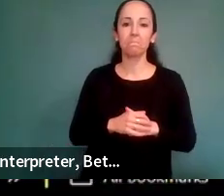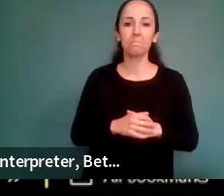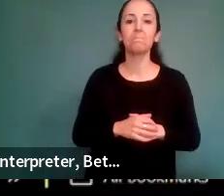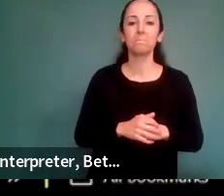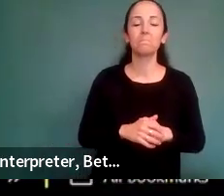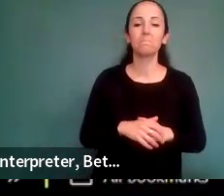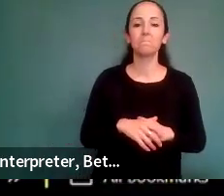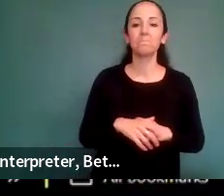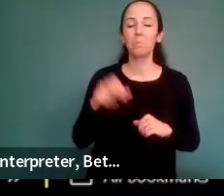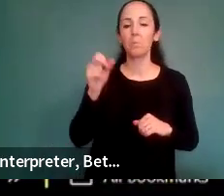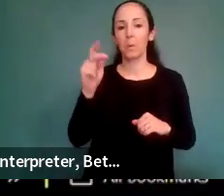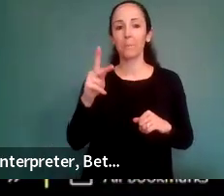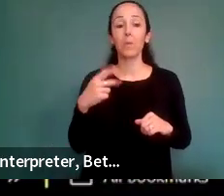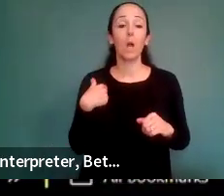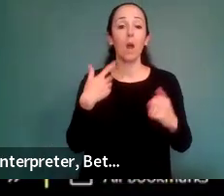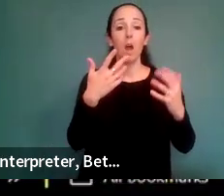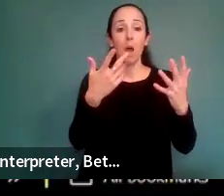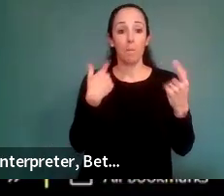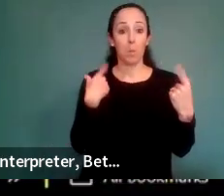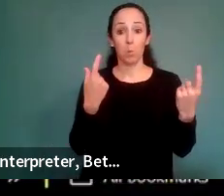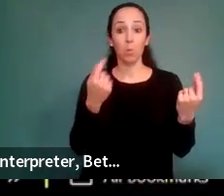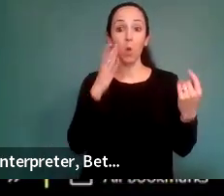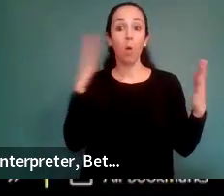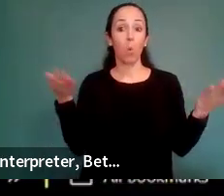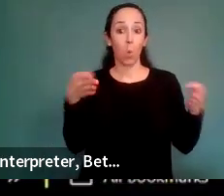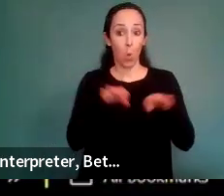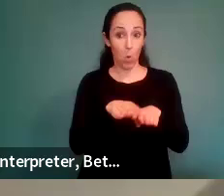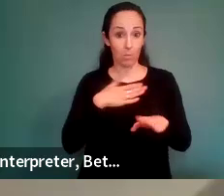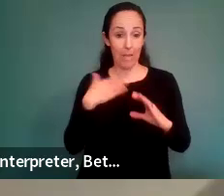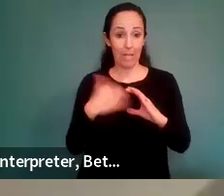here, is I'm going to close my email.